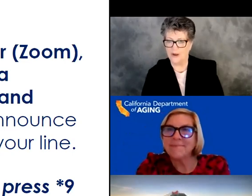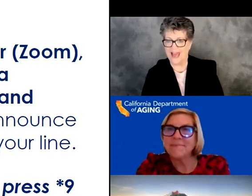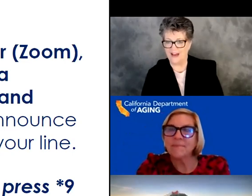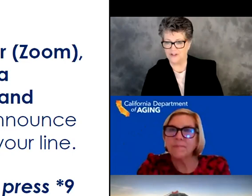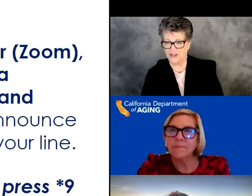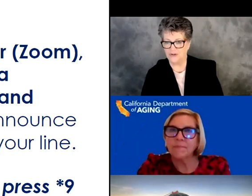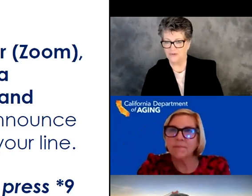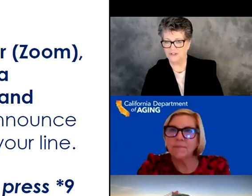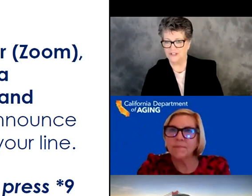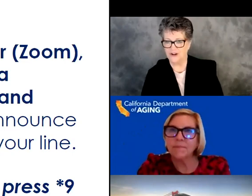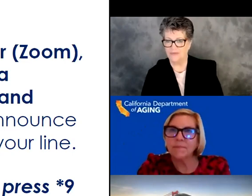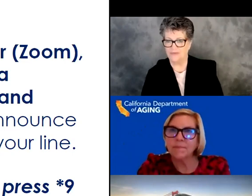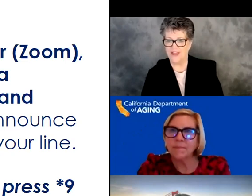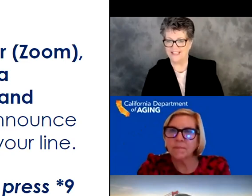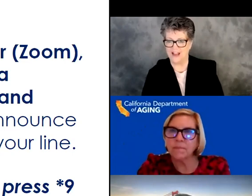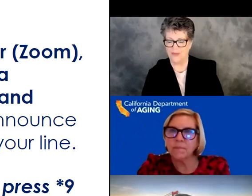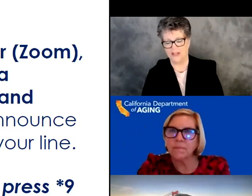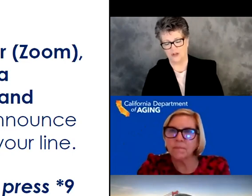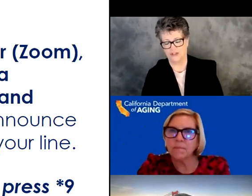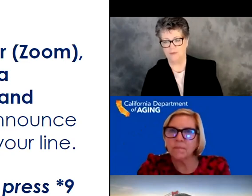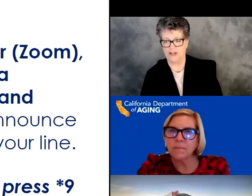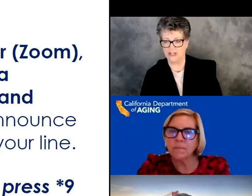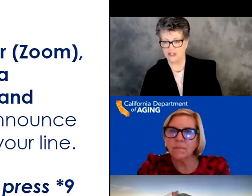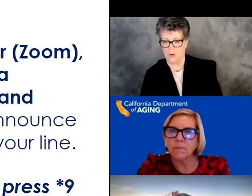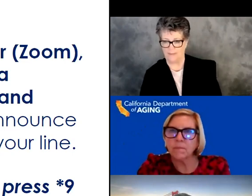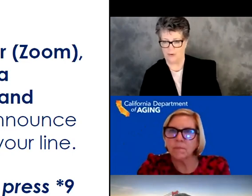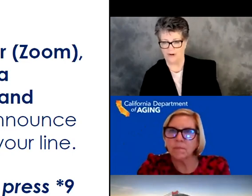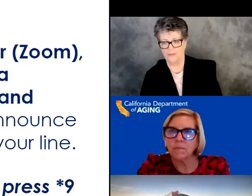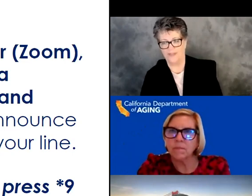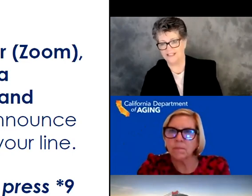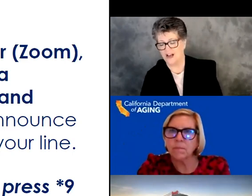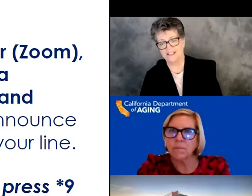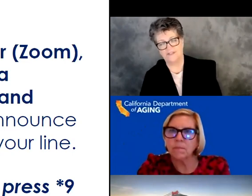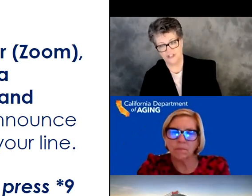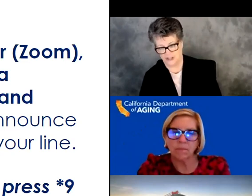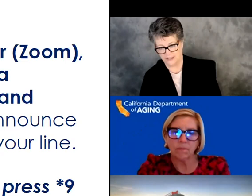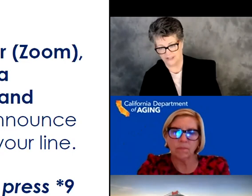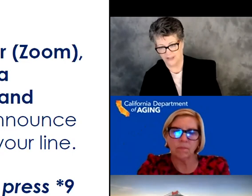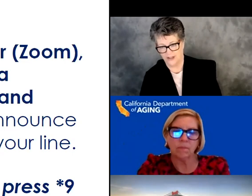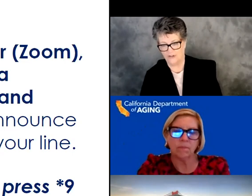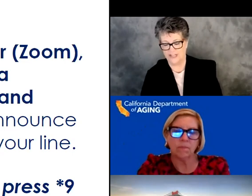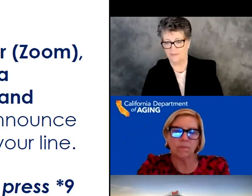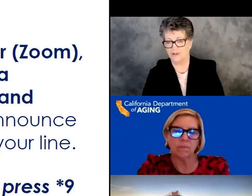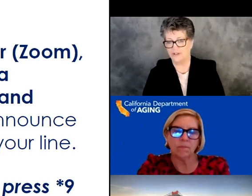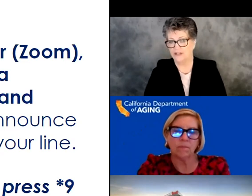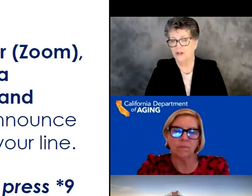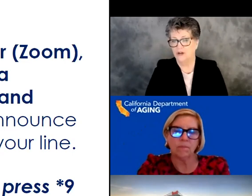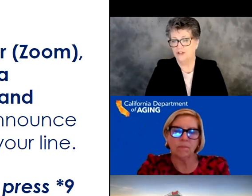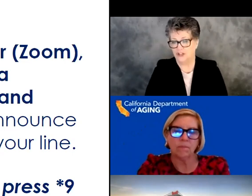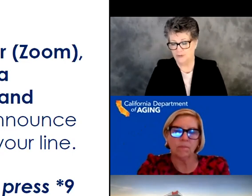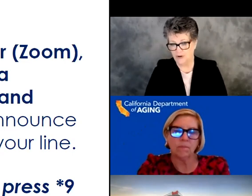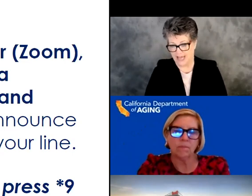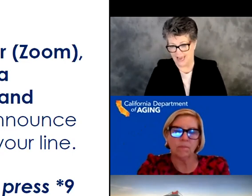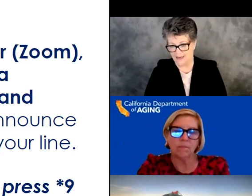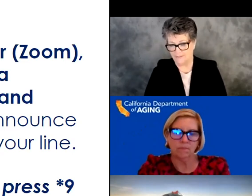So we have to use, they say, let's use a communication whiteboard. Well, that's not sufficient for a deaf person